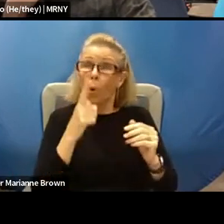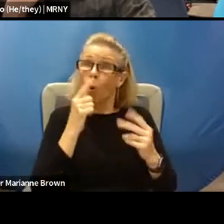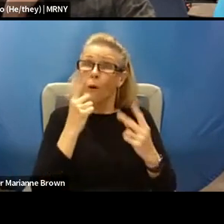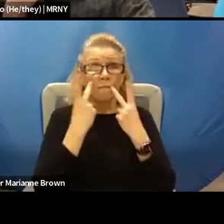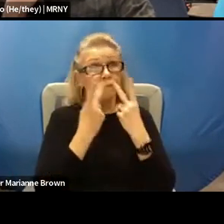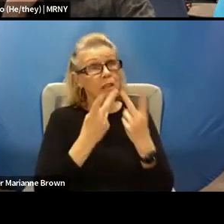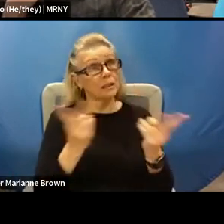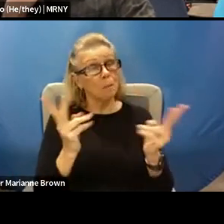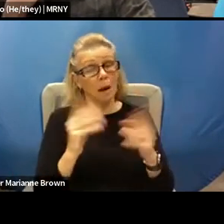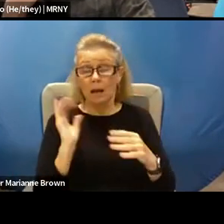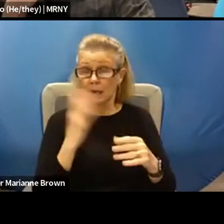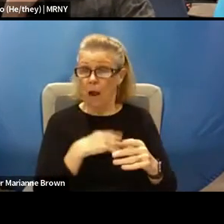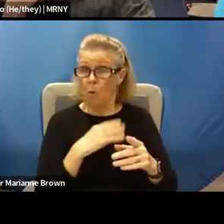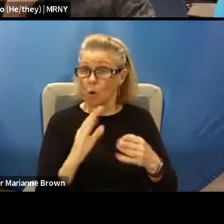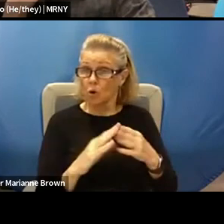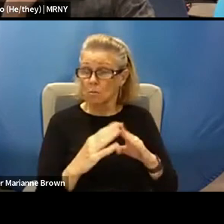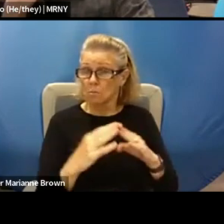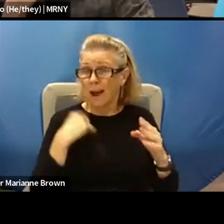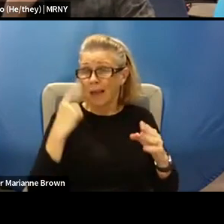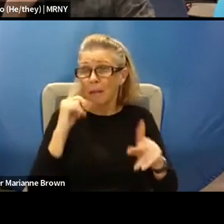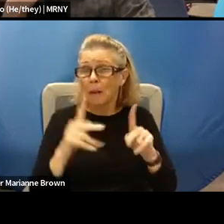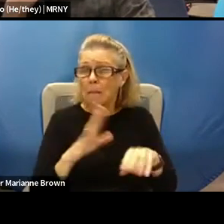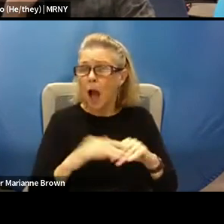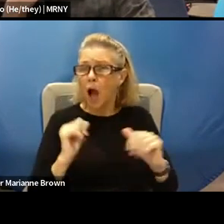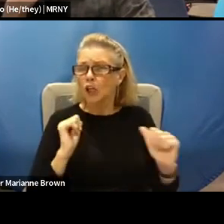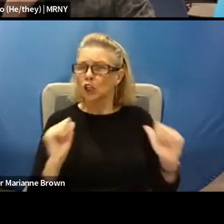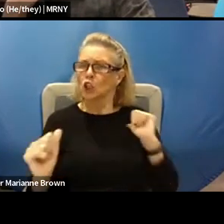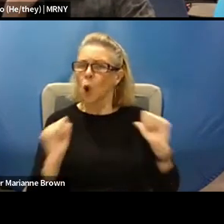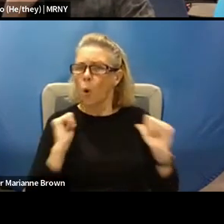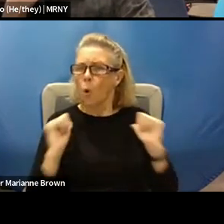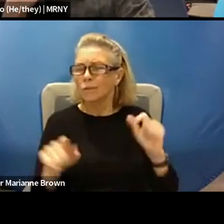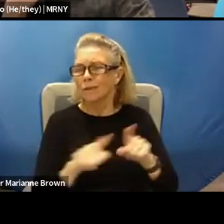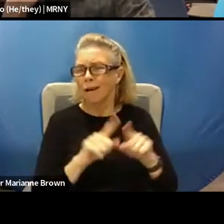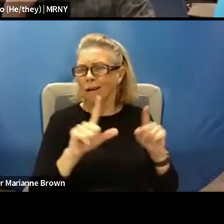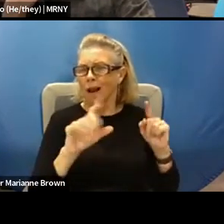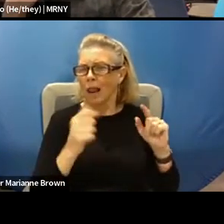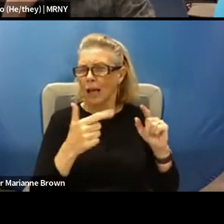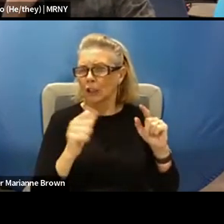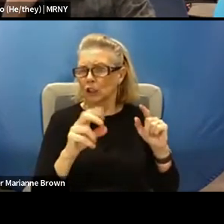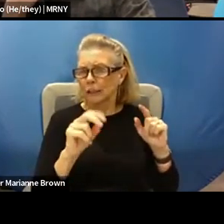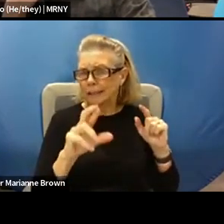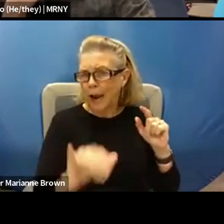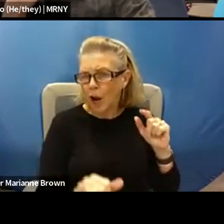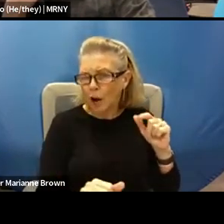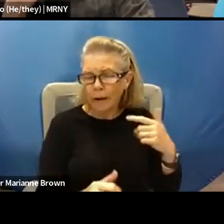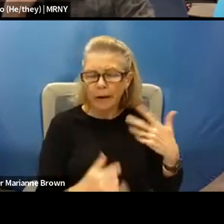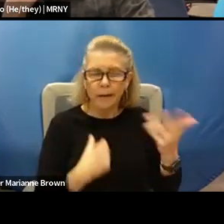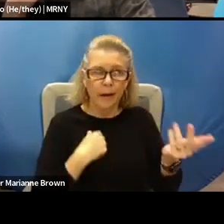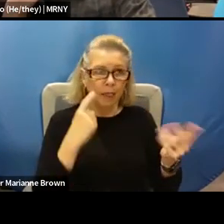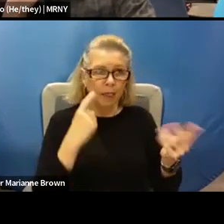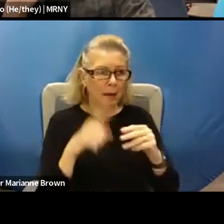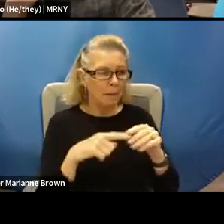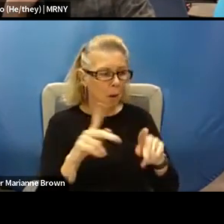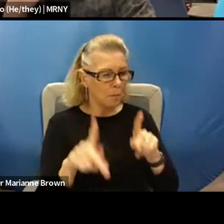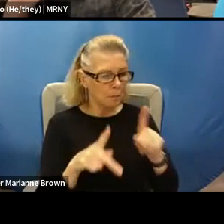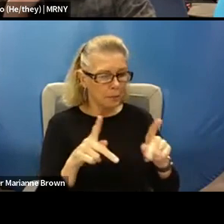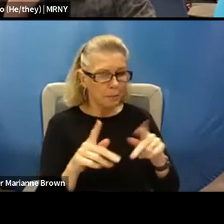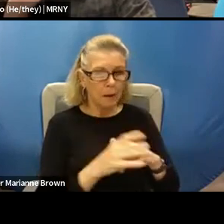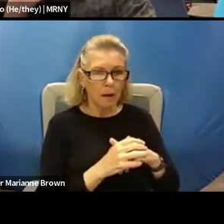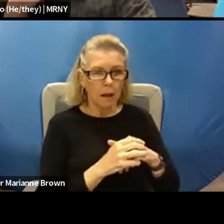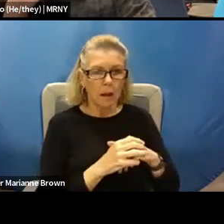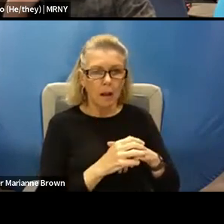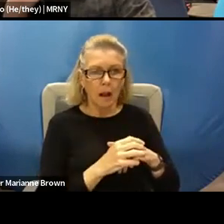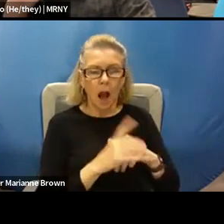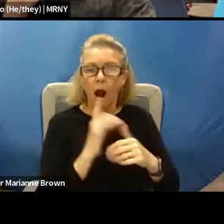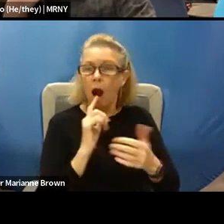I think about people on shows like Legendary. I think about folks who